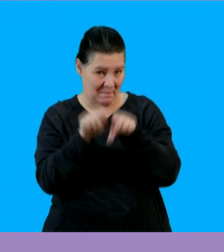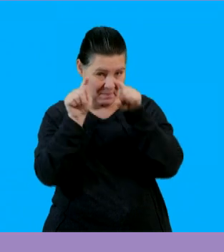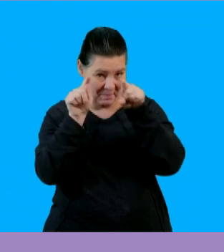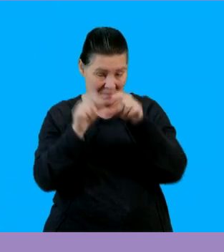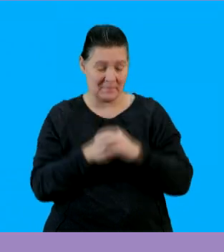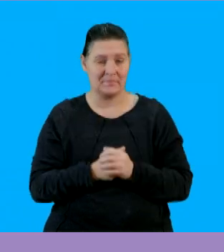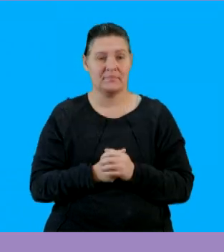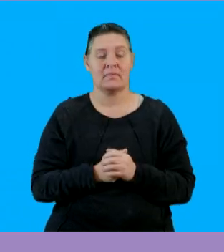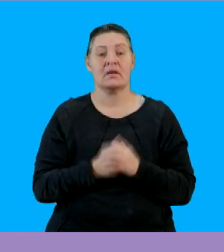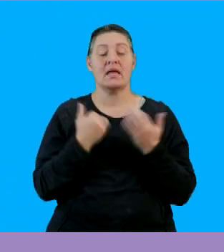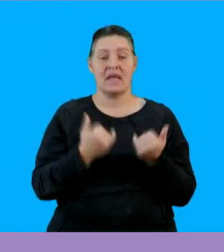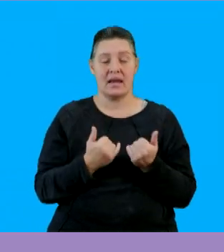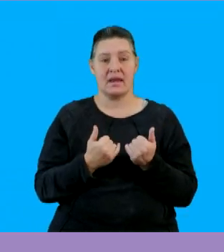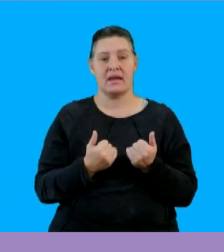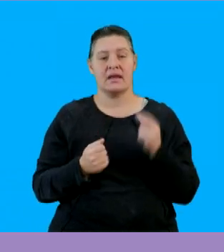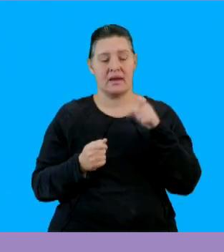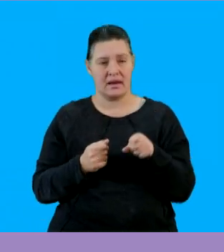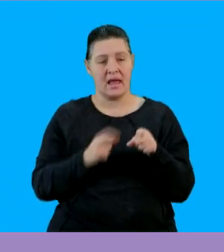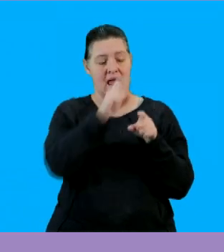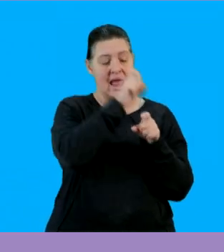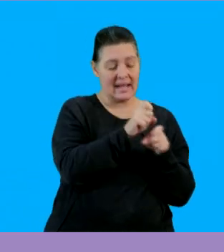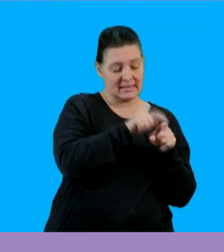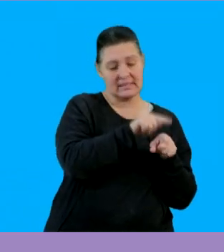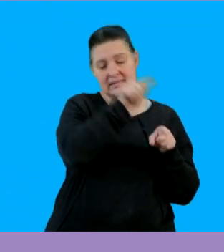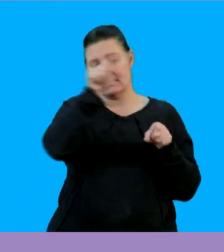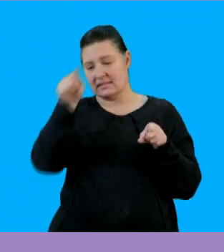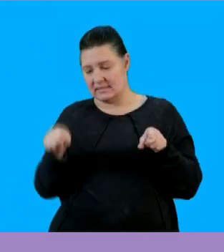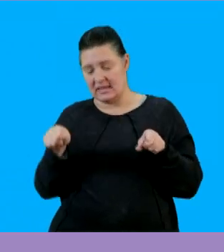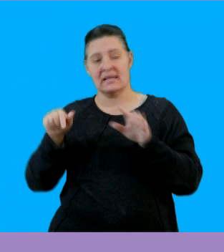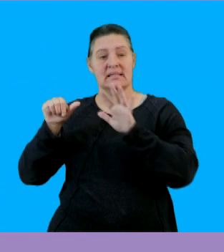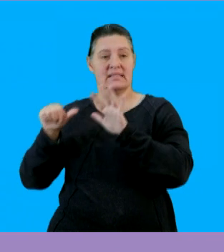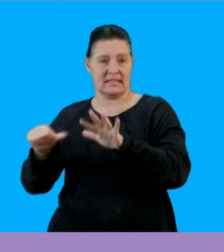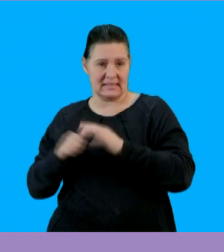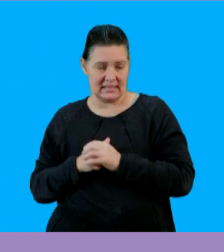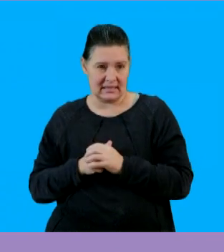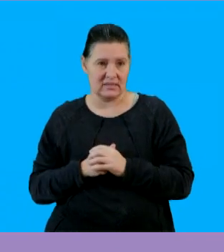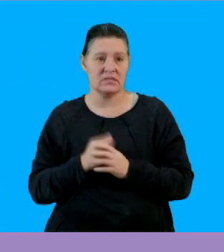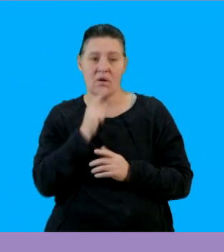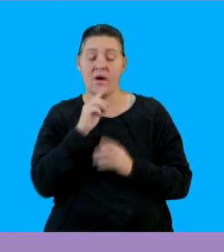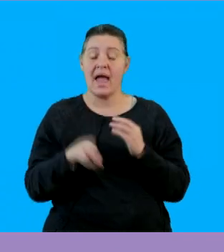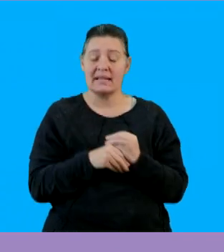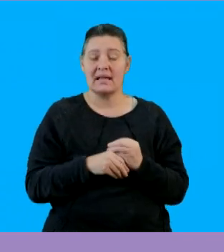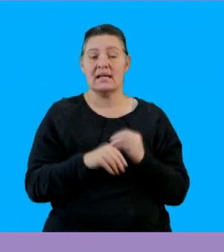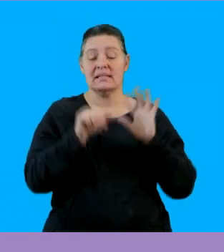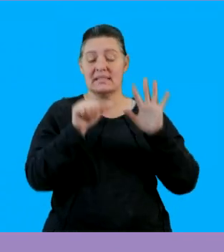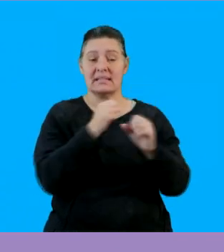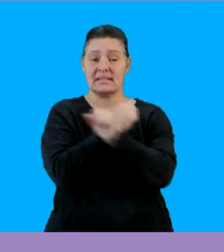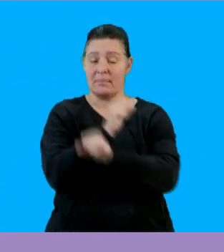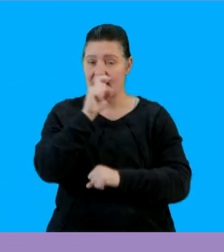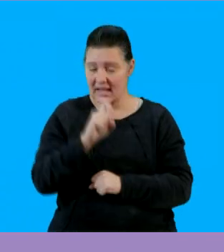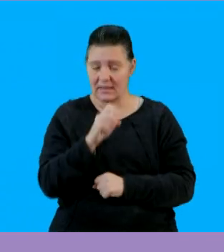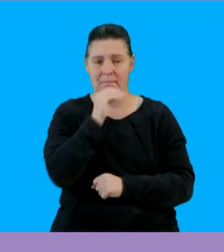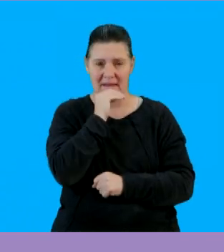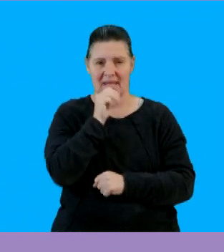we add the exponents. Then we are going to say x multiplied by a 6. So we are adding. So 6 multiplied by